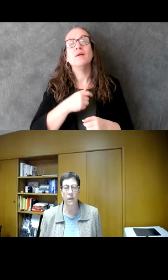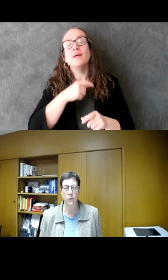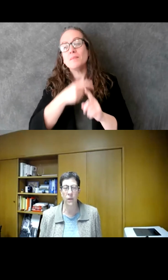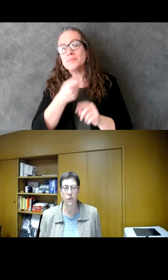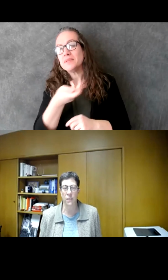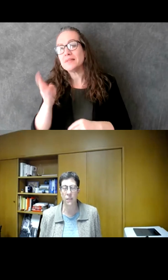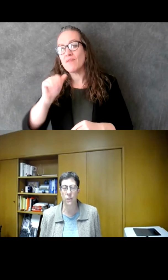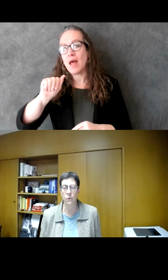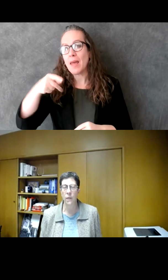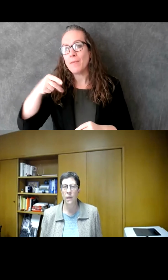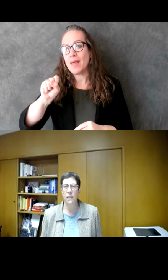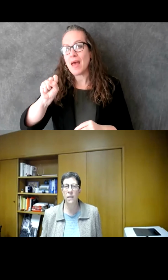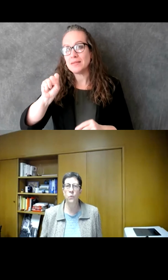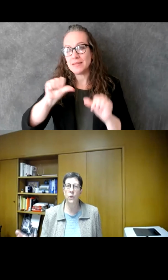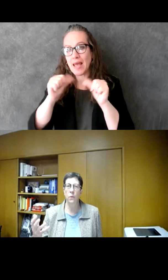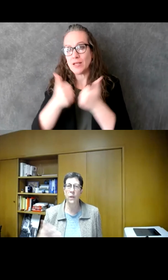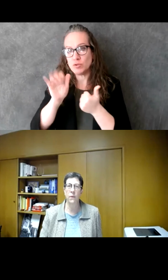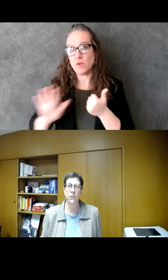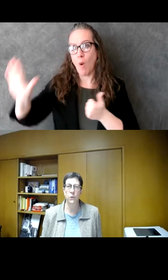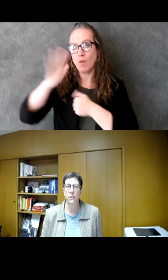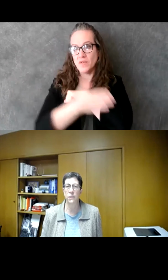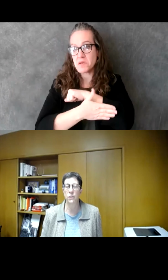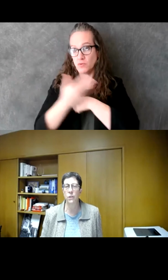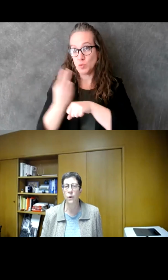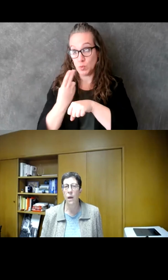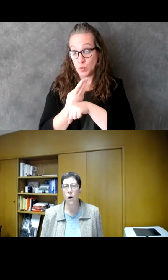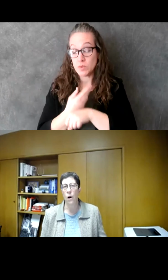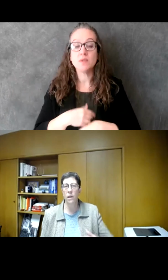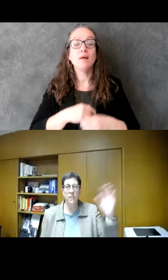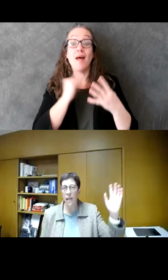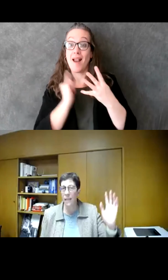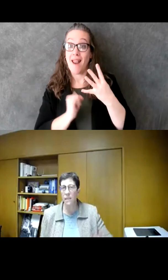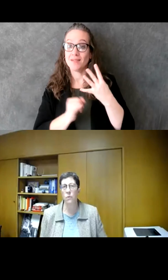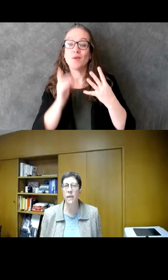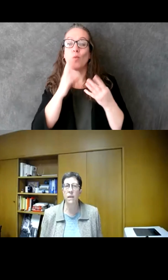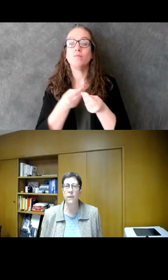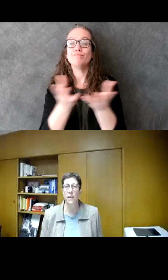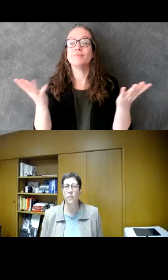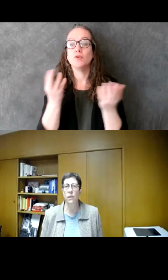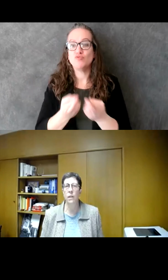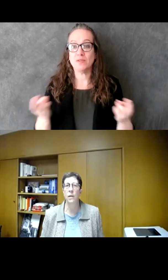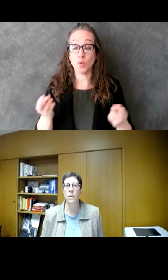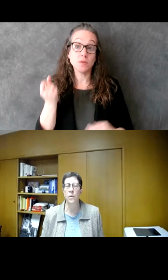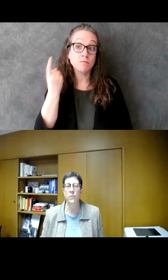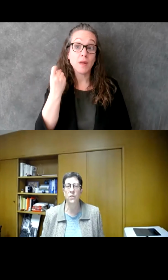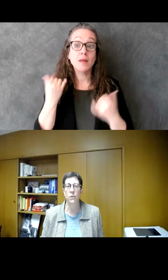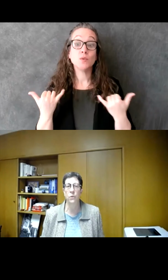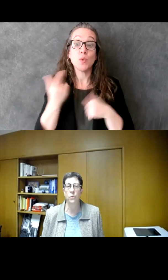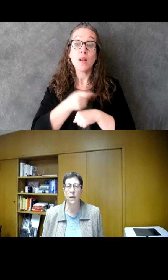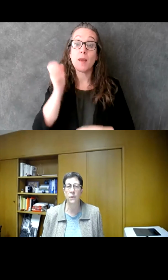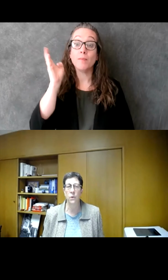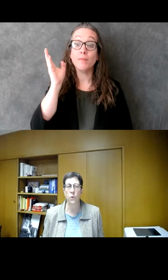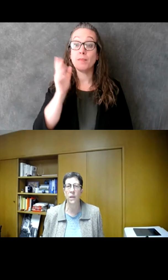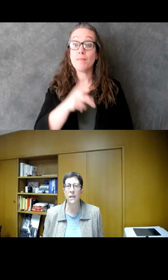around the country are using it too. And then we'll have resources too. All of the slides I will make available